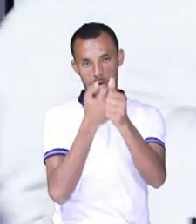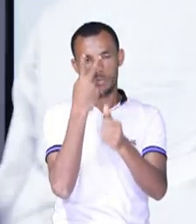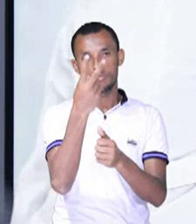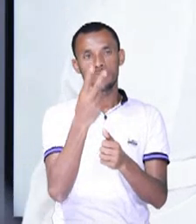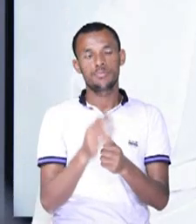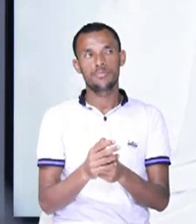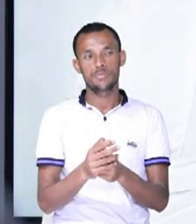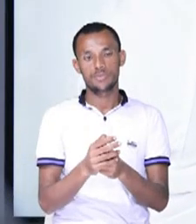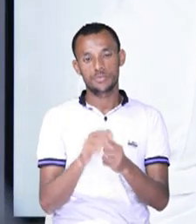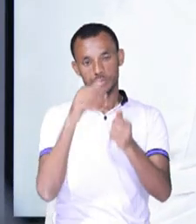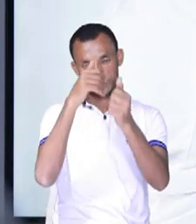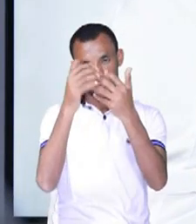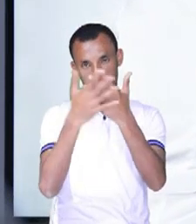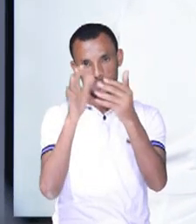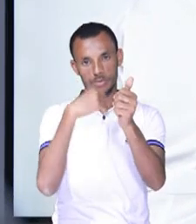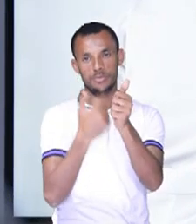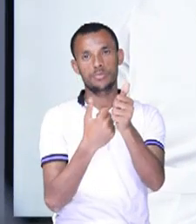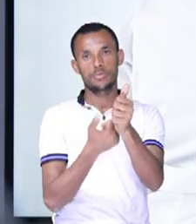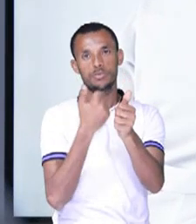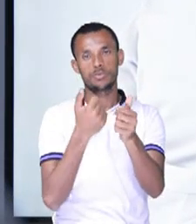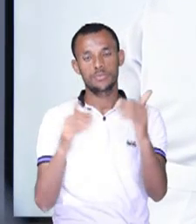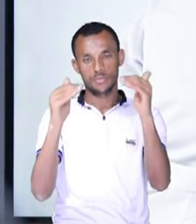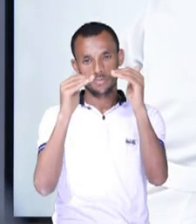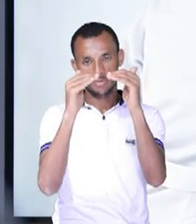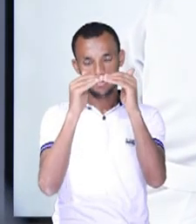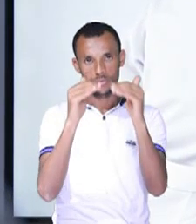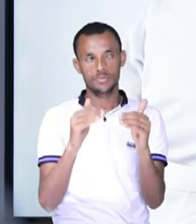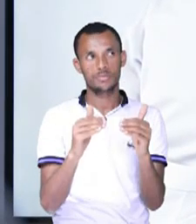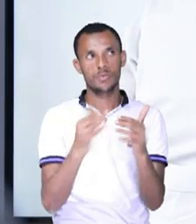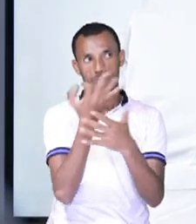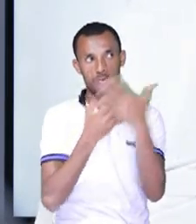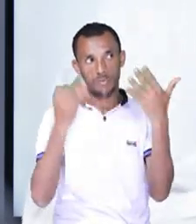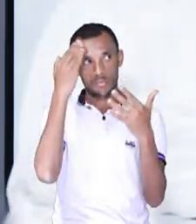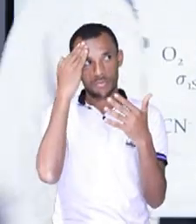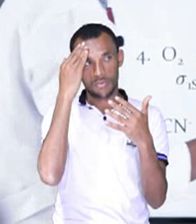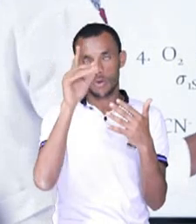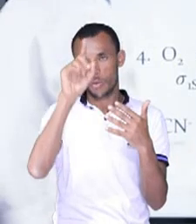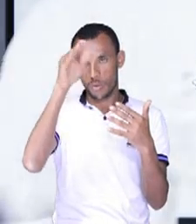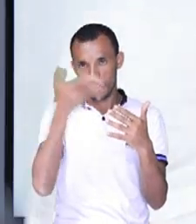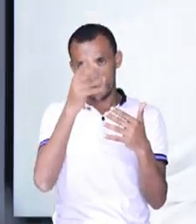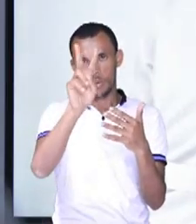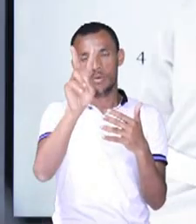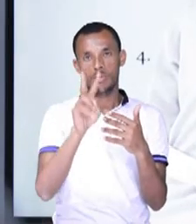order. Bond order is equals to, you know the formula, half of